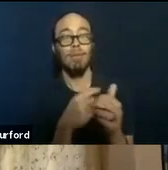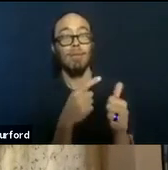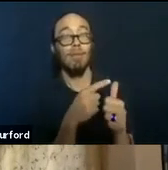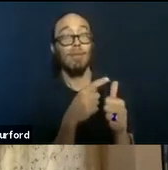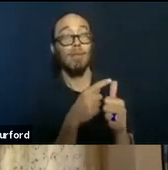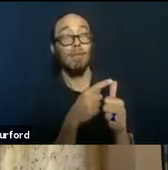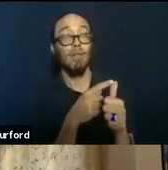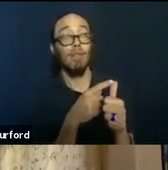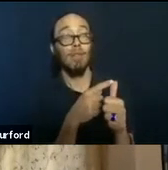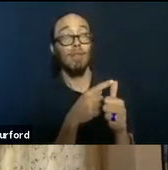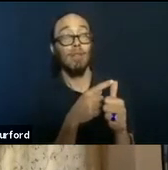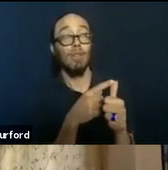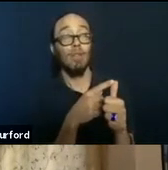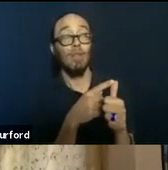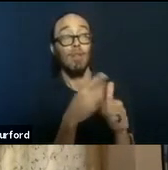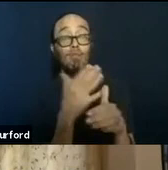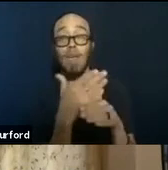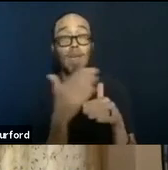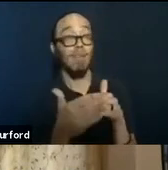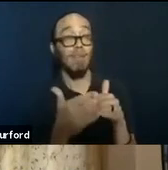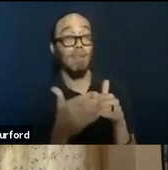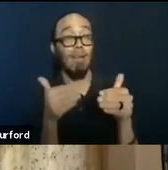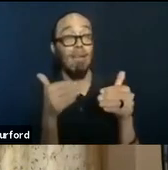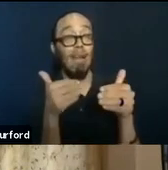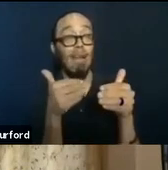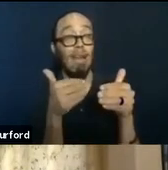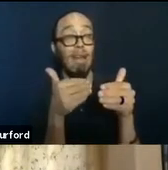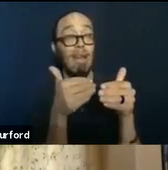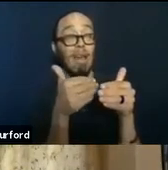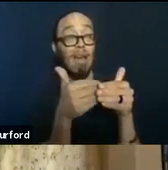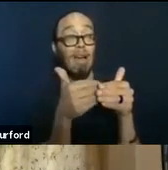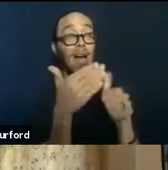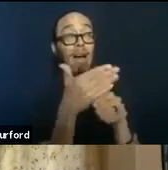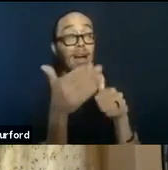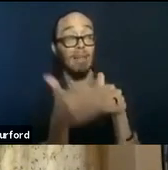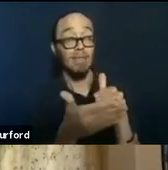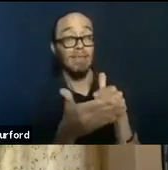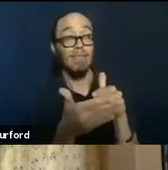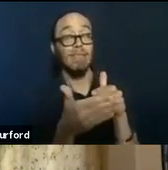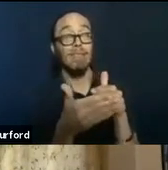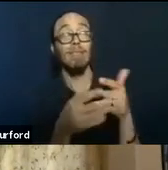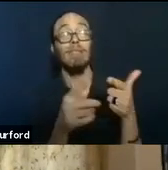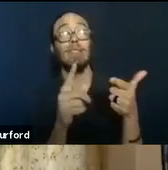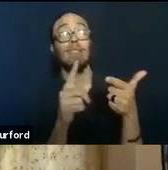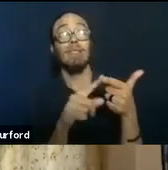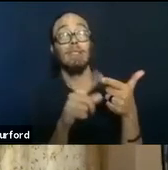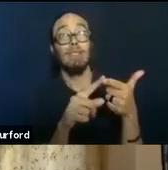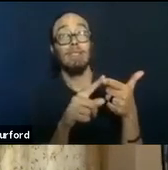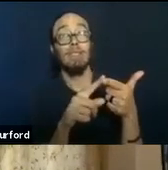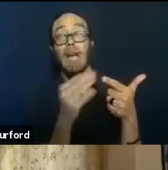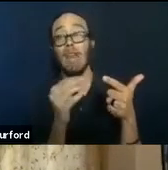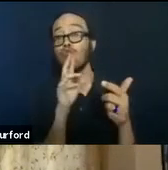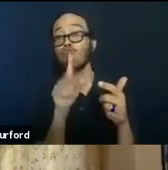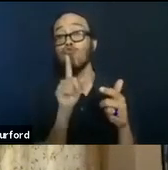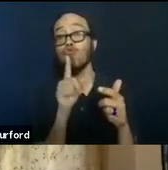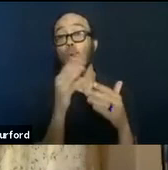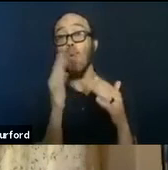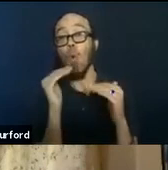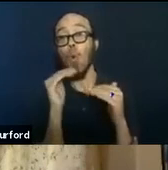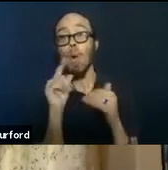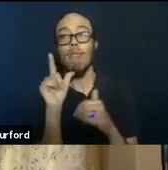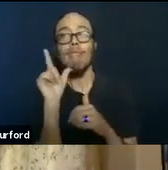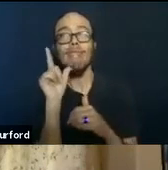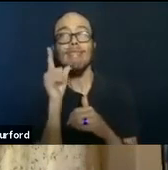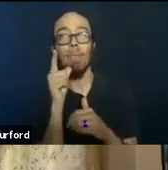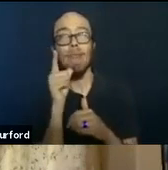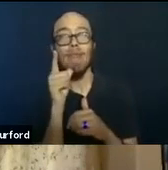are ending. We are towards the end of this session. And I really hope that the lemonade that we made out of